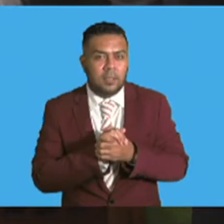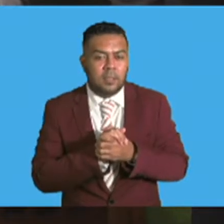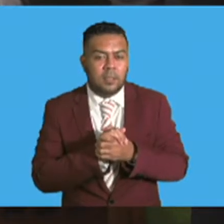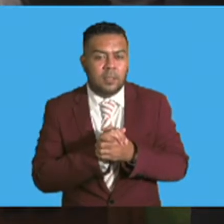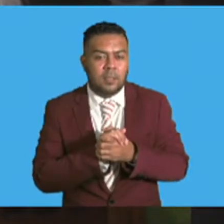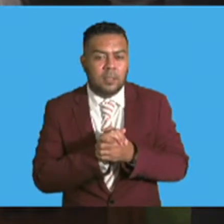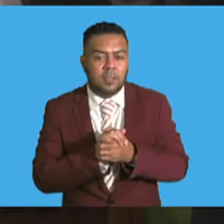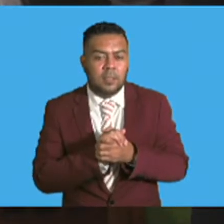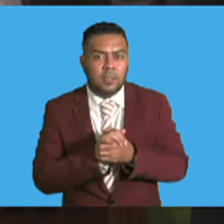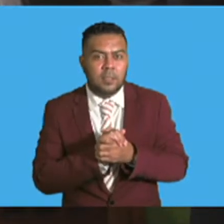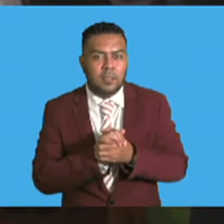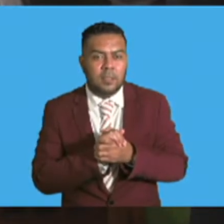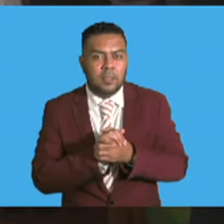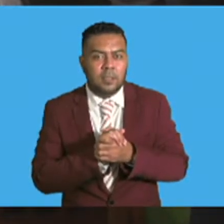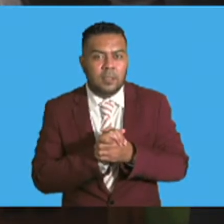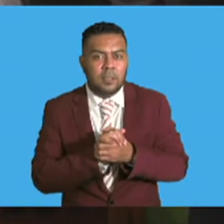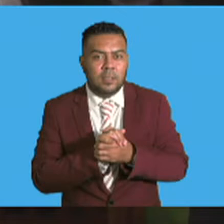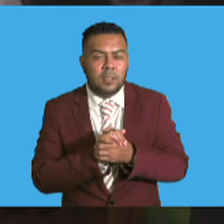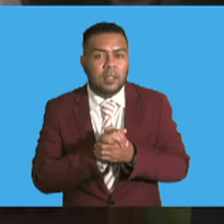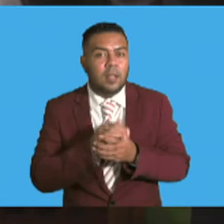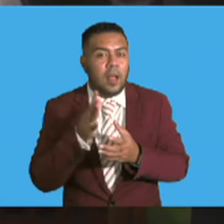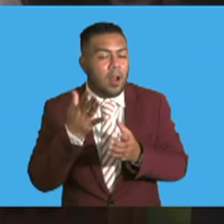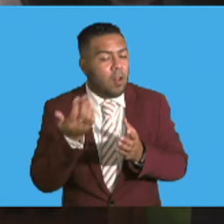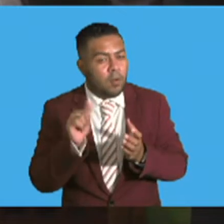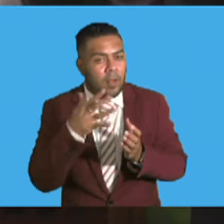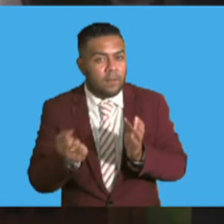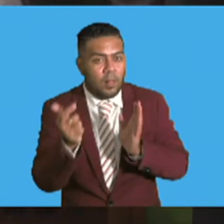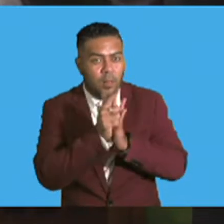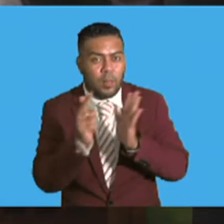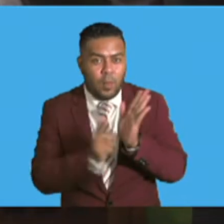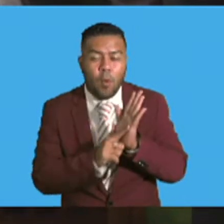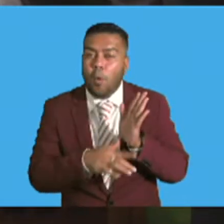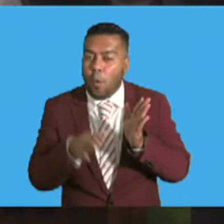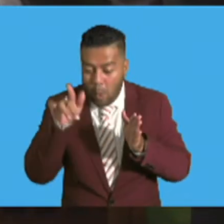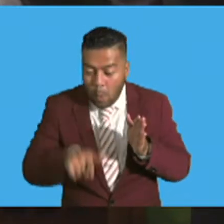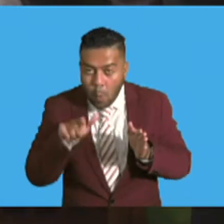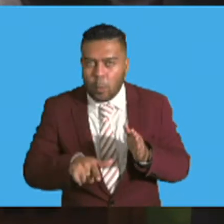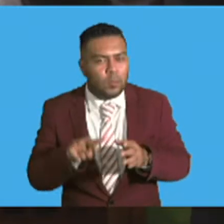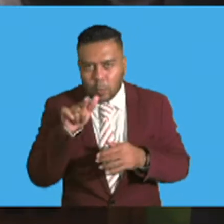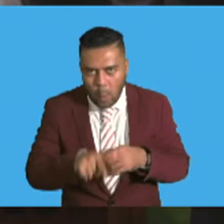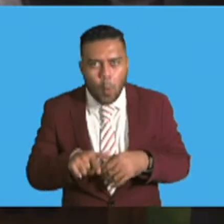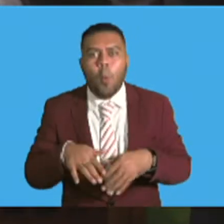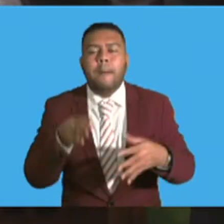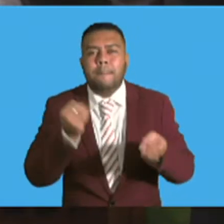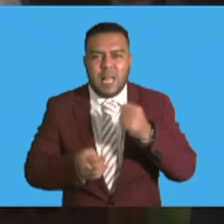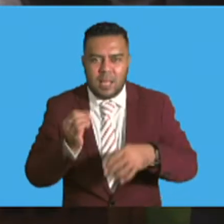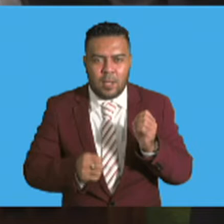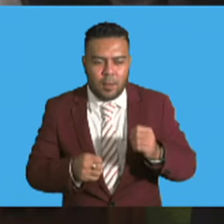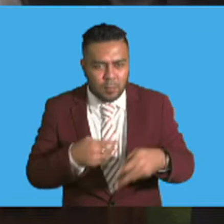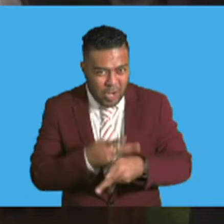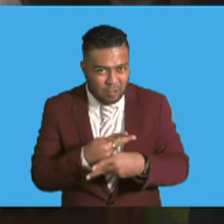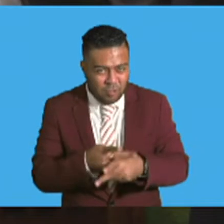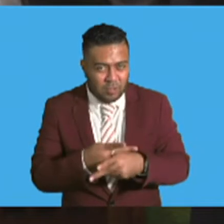happens to the already existing low yield in milk production, then you can see what the impact could